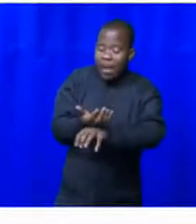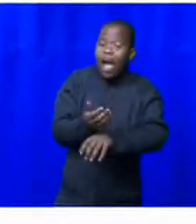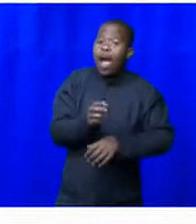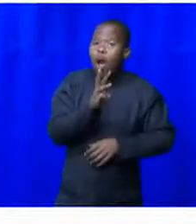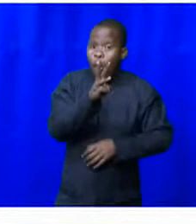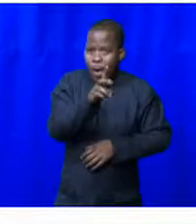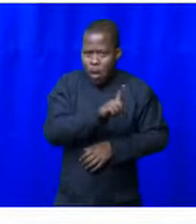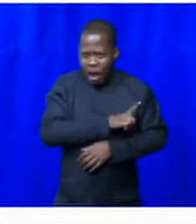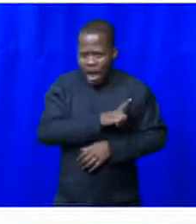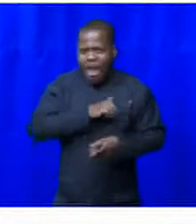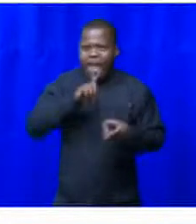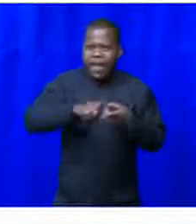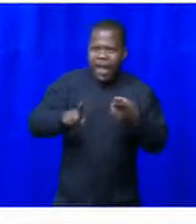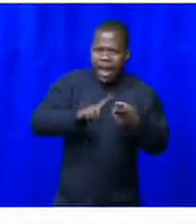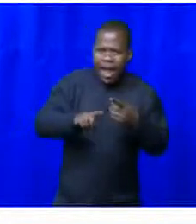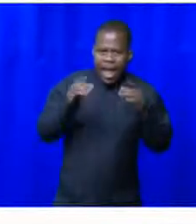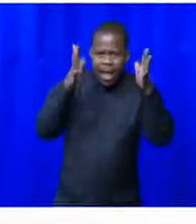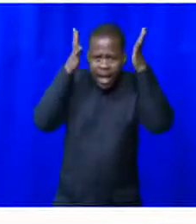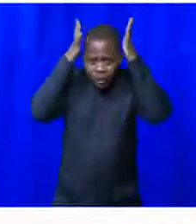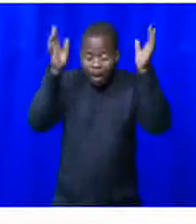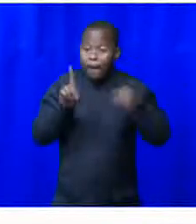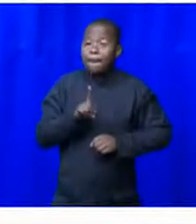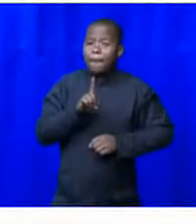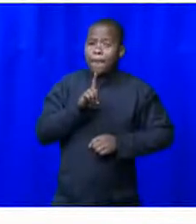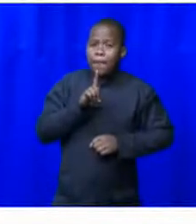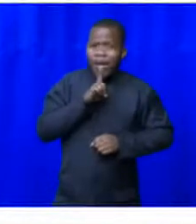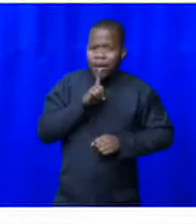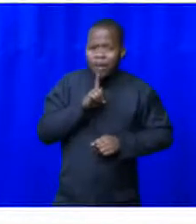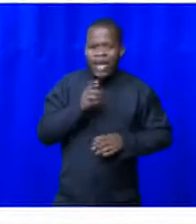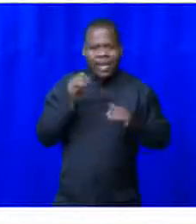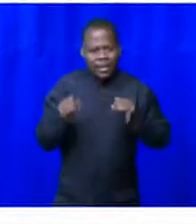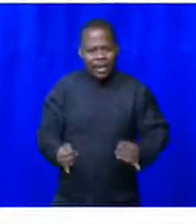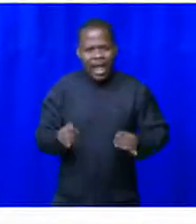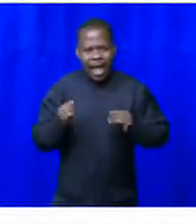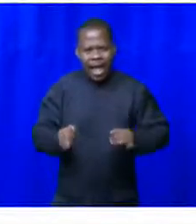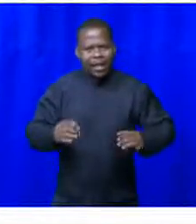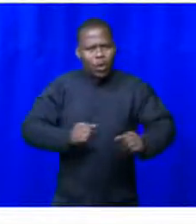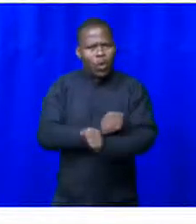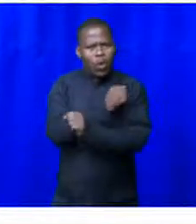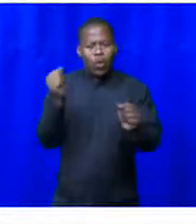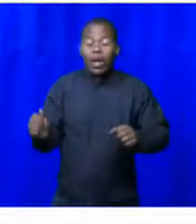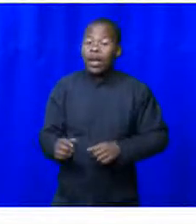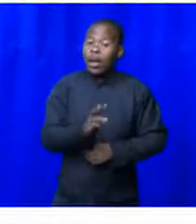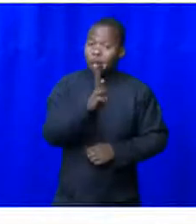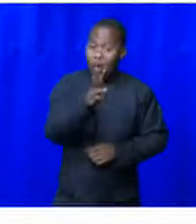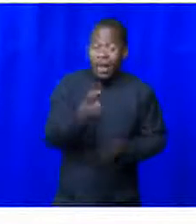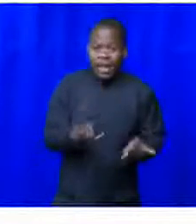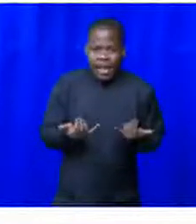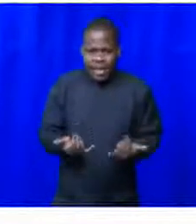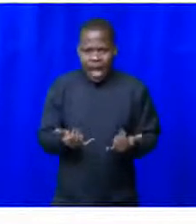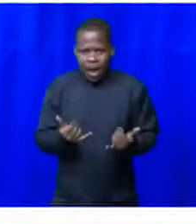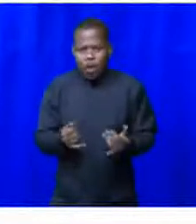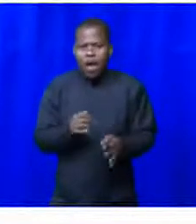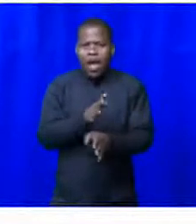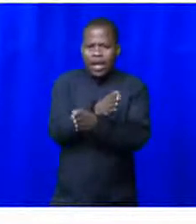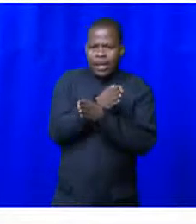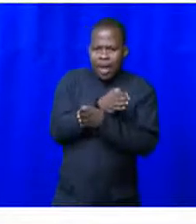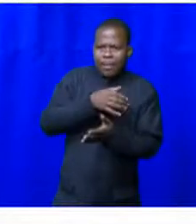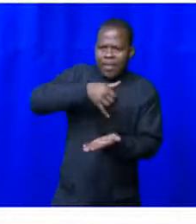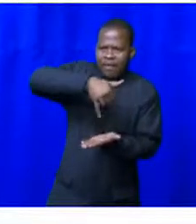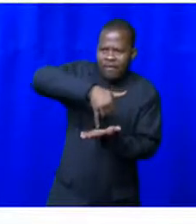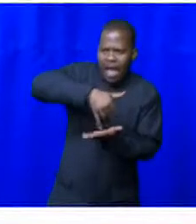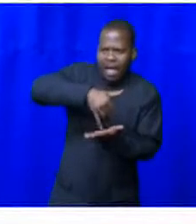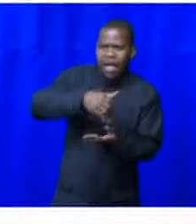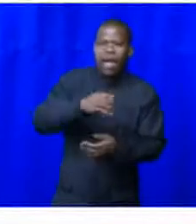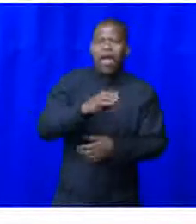lelitabe lidlala ekhaya kodwa ke batatimisela ukuthi bayinqobe le group. Live leZambia kwanyalo liphakamise lendzebe emahlandla